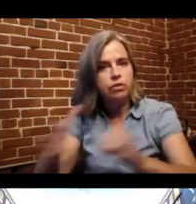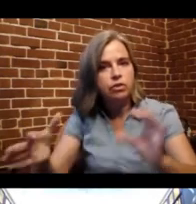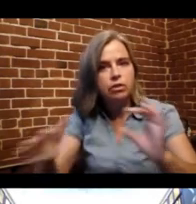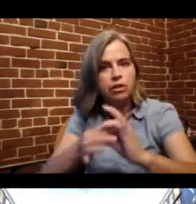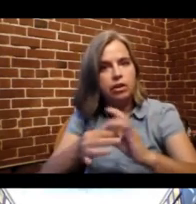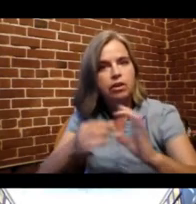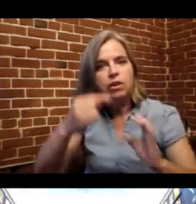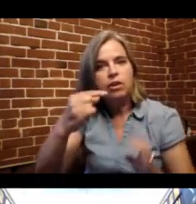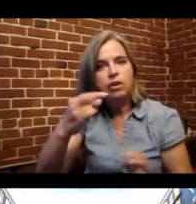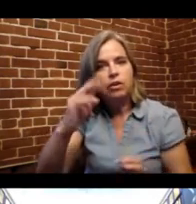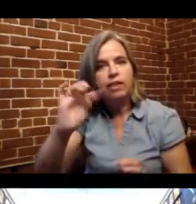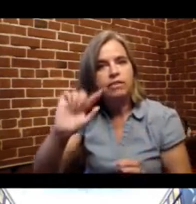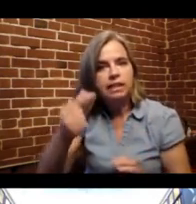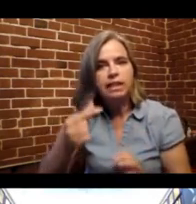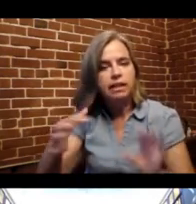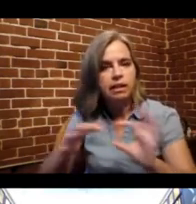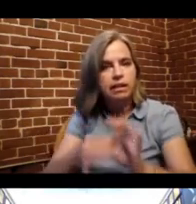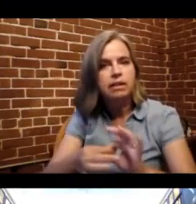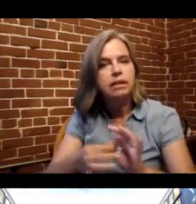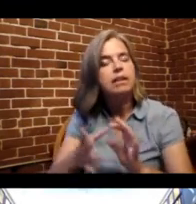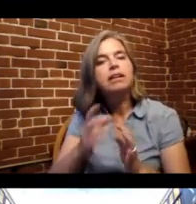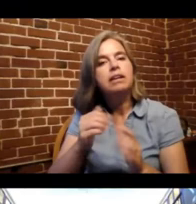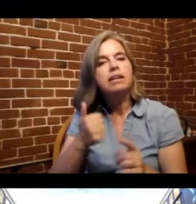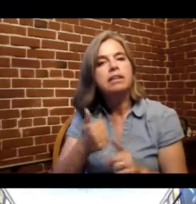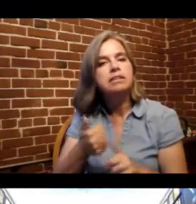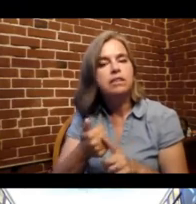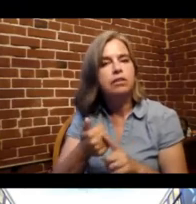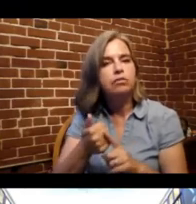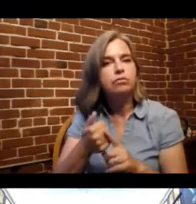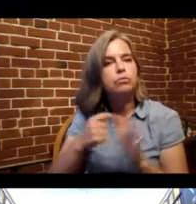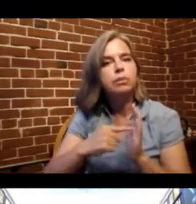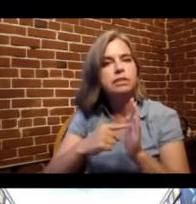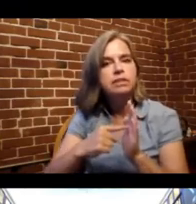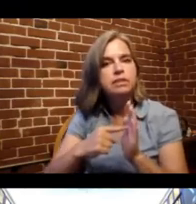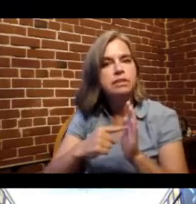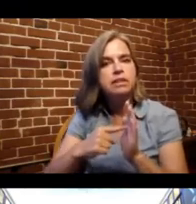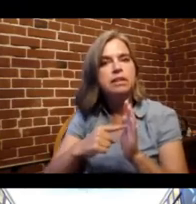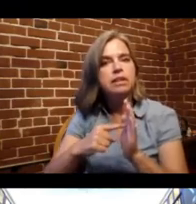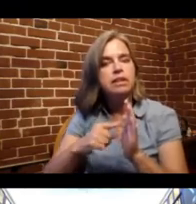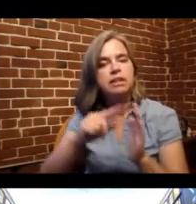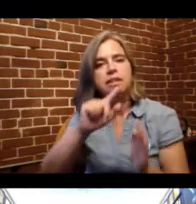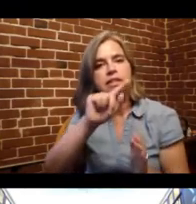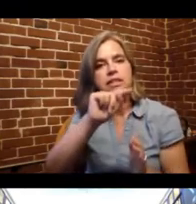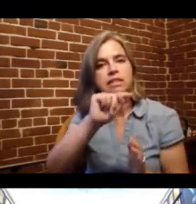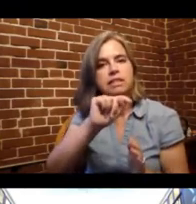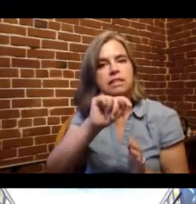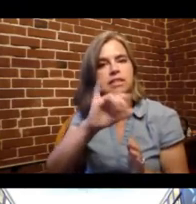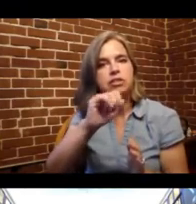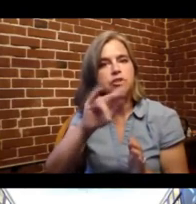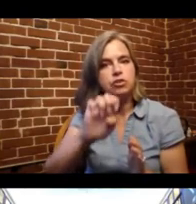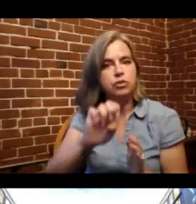is a representation of how grafting and the connecting of the tissues and